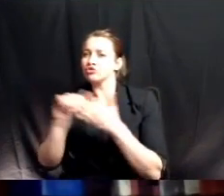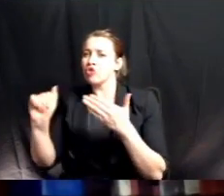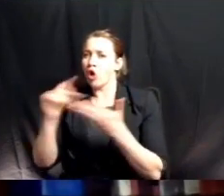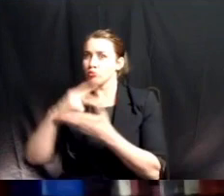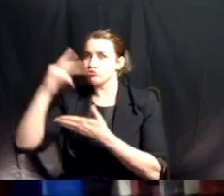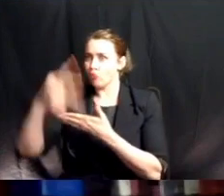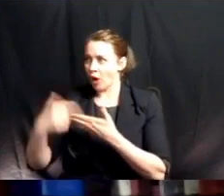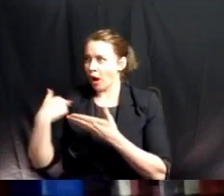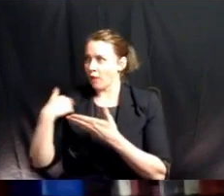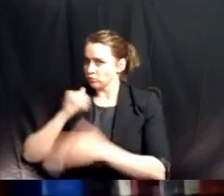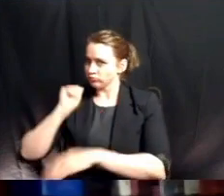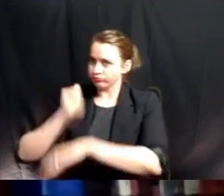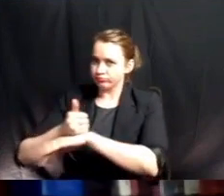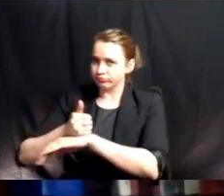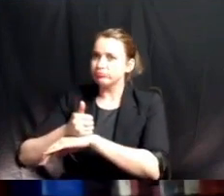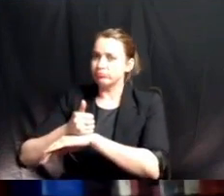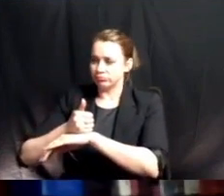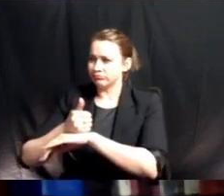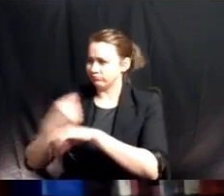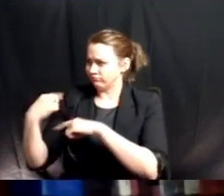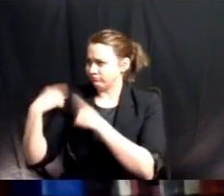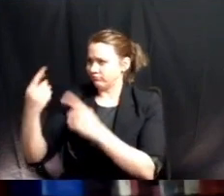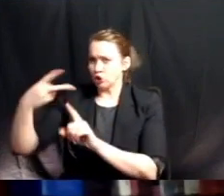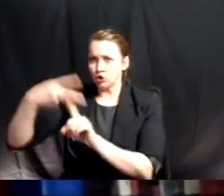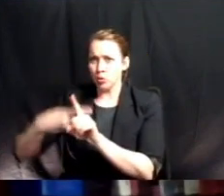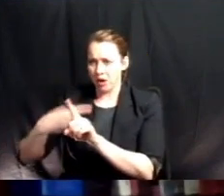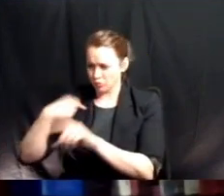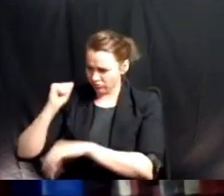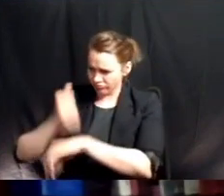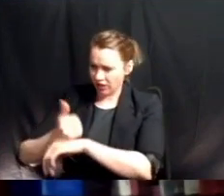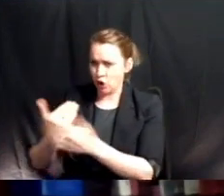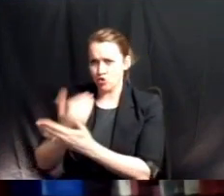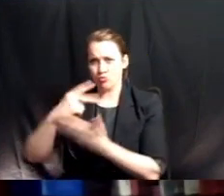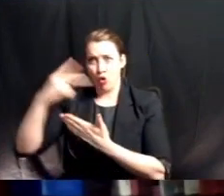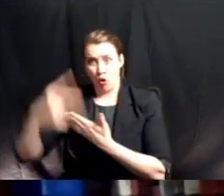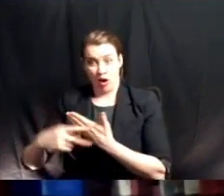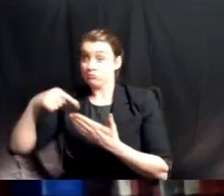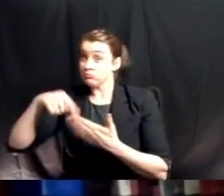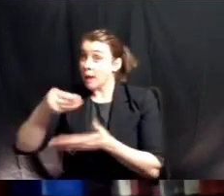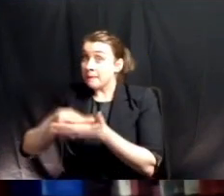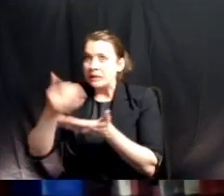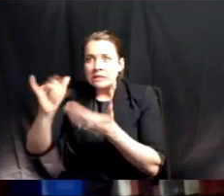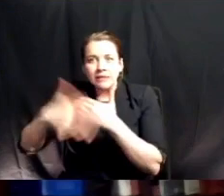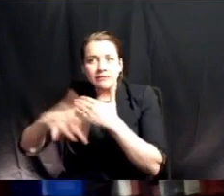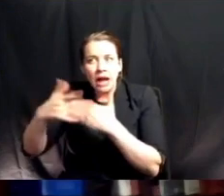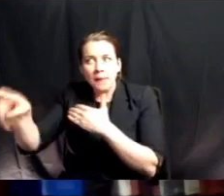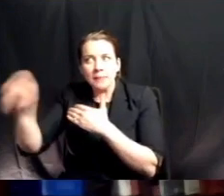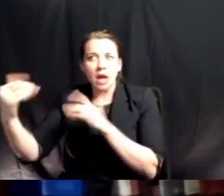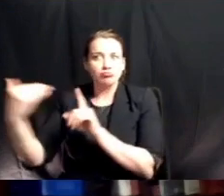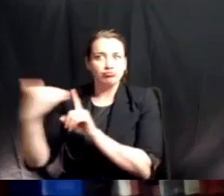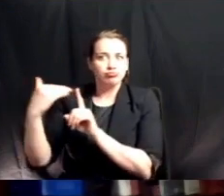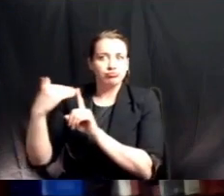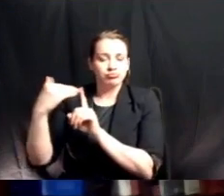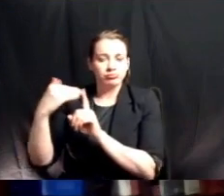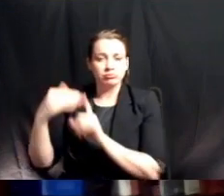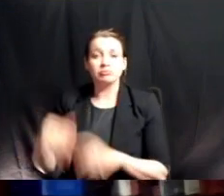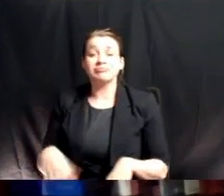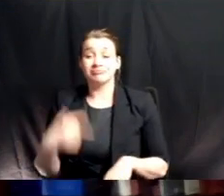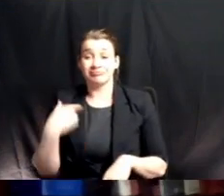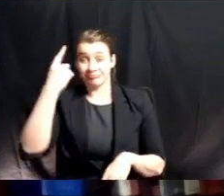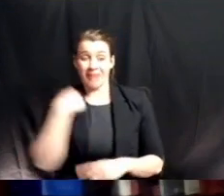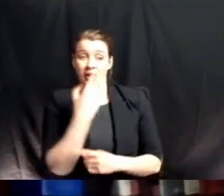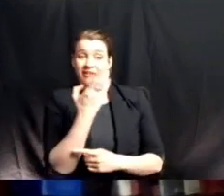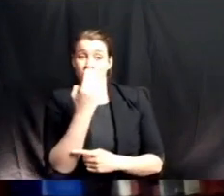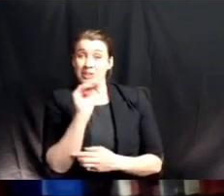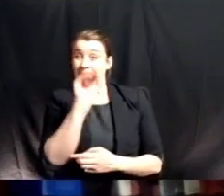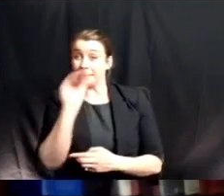here just in the last 2 months and is still available to people. The $14 million hospitality-focused